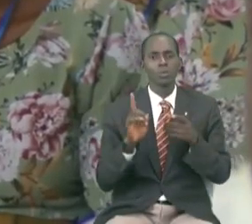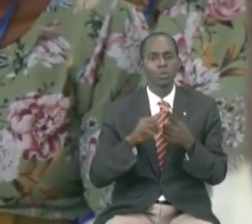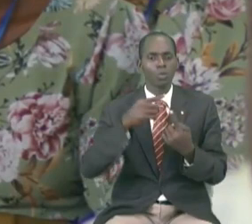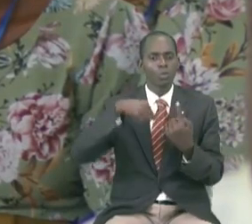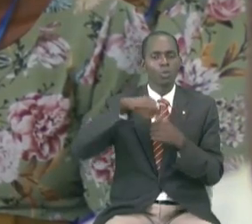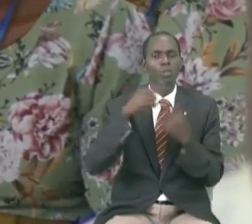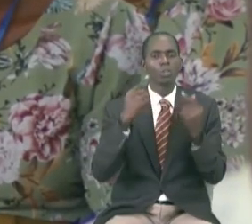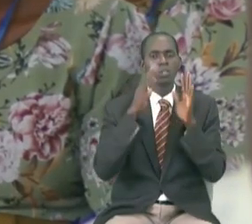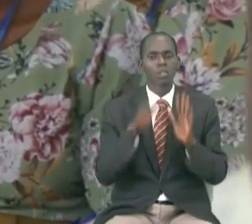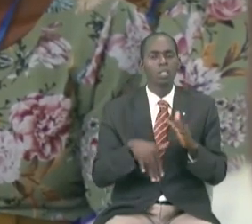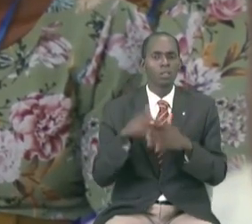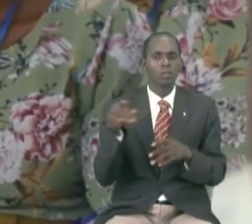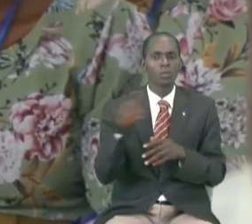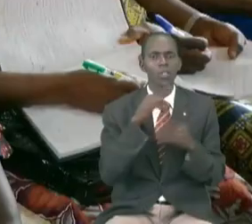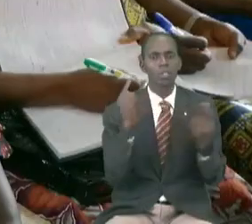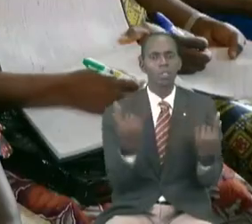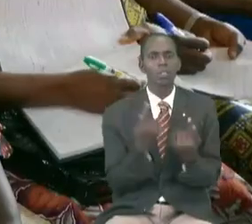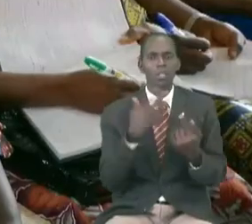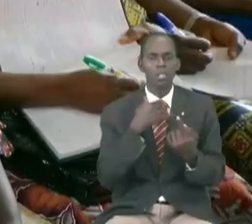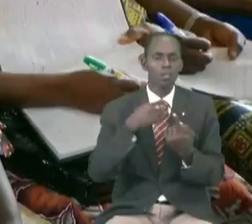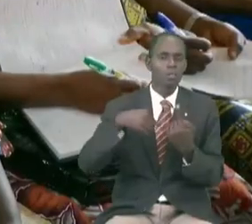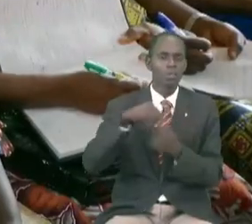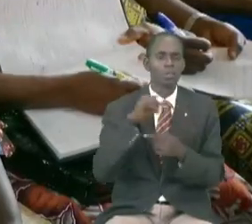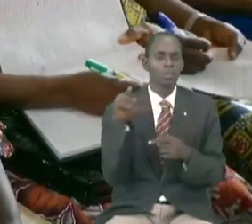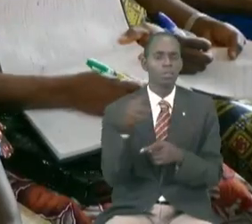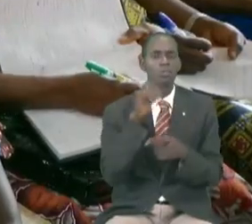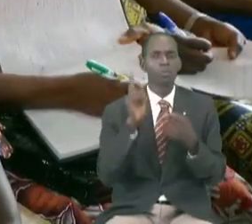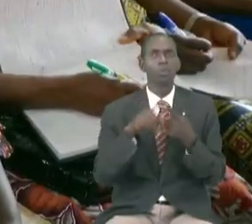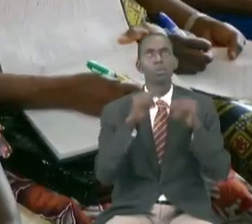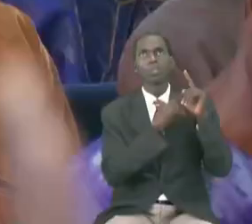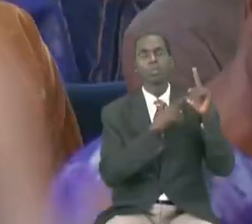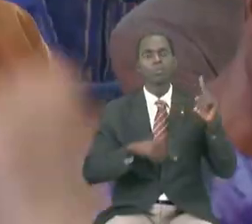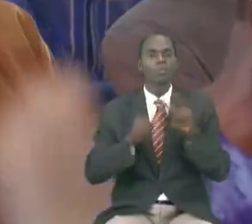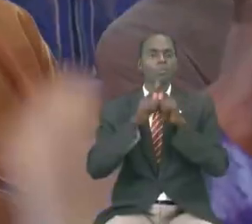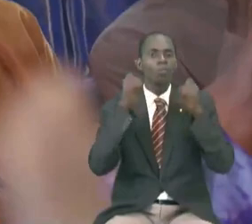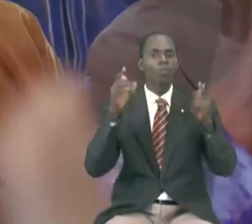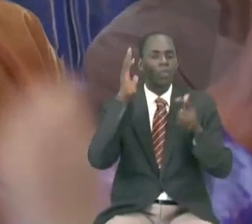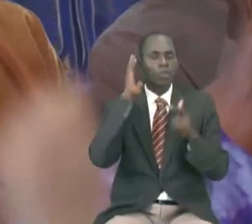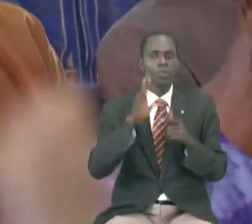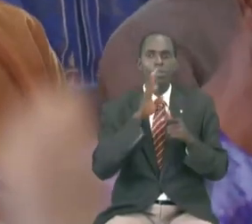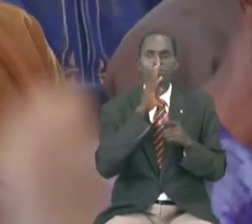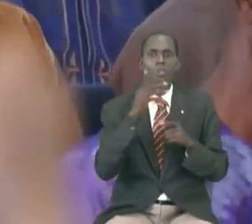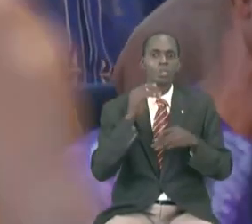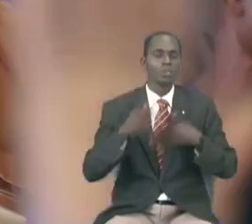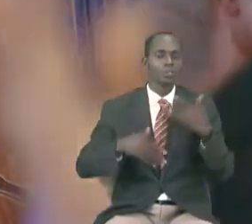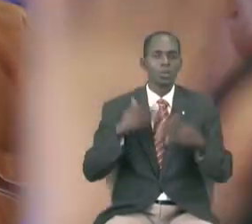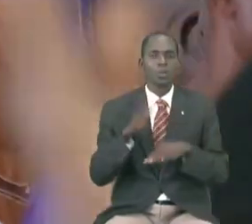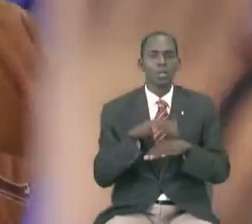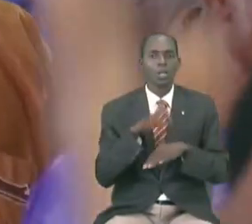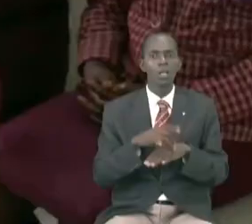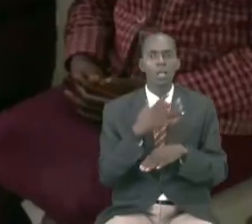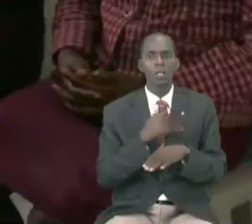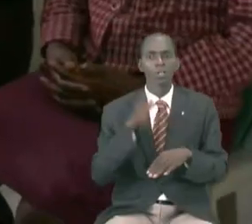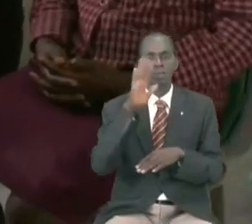on earth and your reward in heaven. Amen. Amen. Amen. Amen.